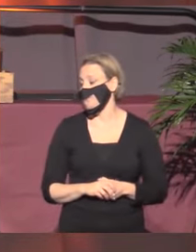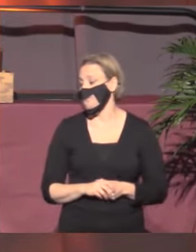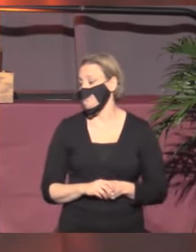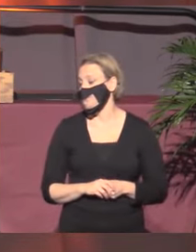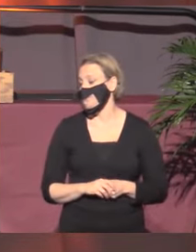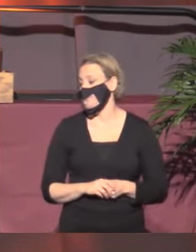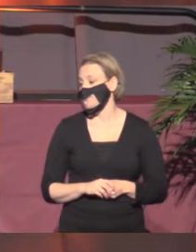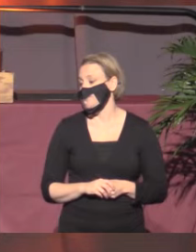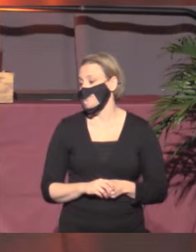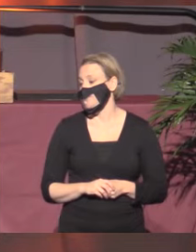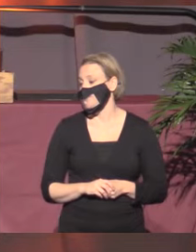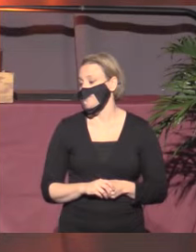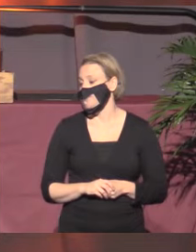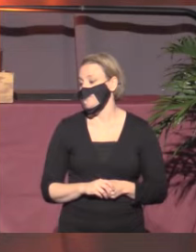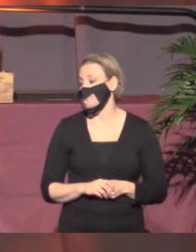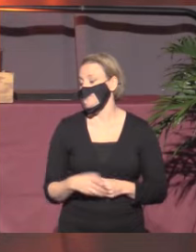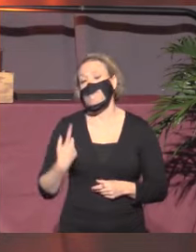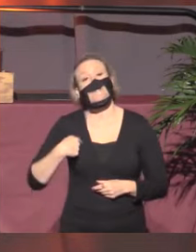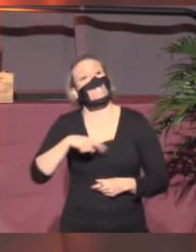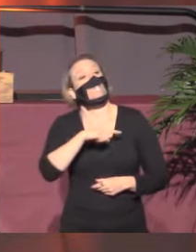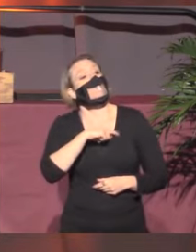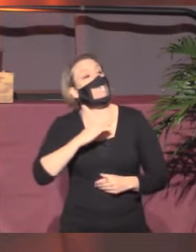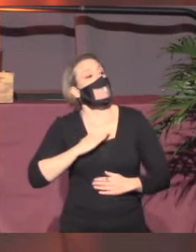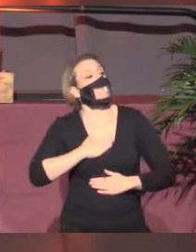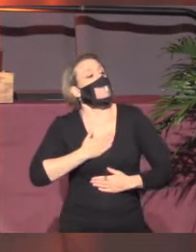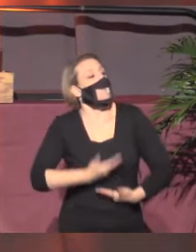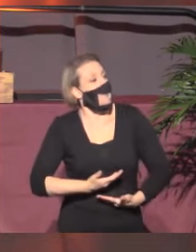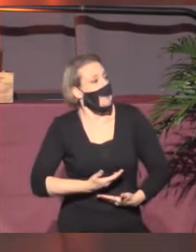We must be willing to do as the late Senator John